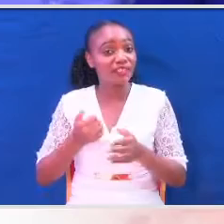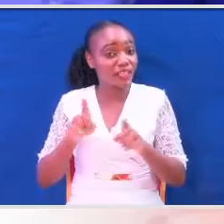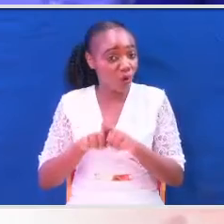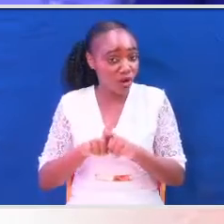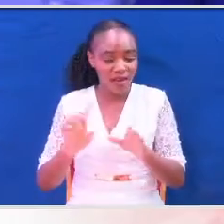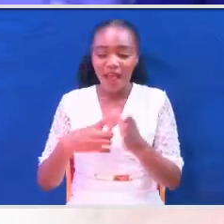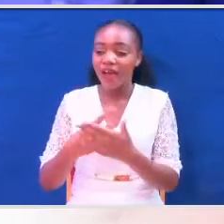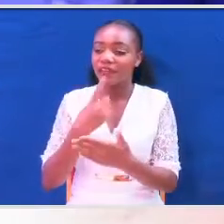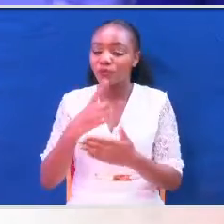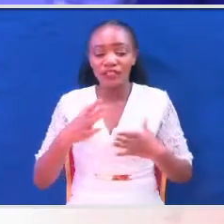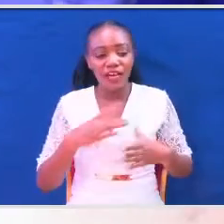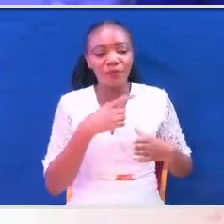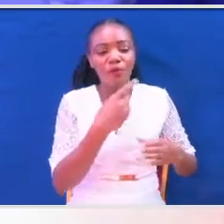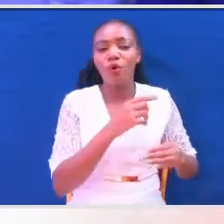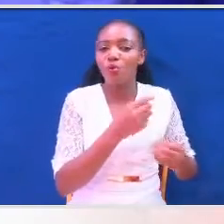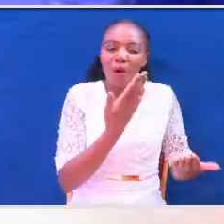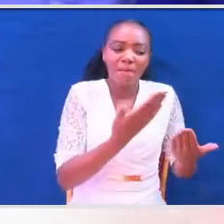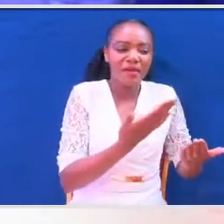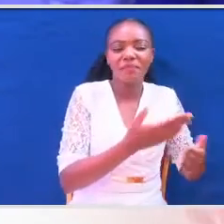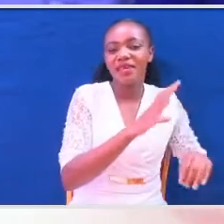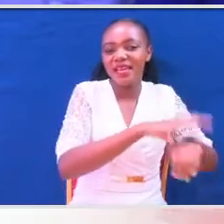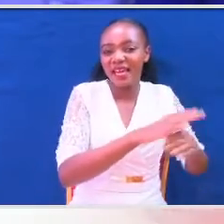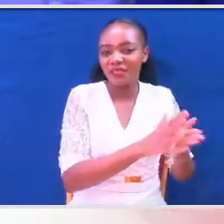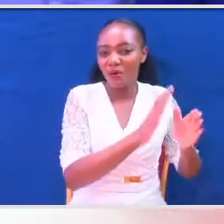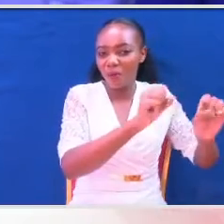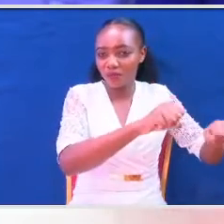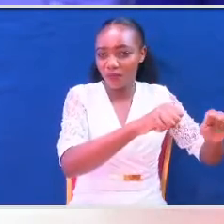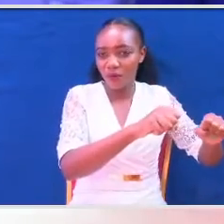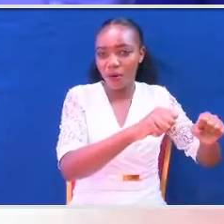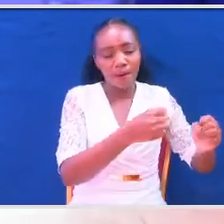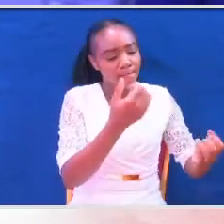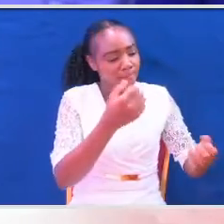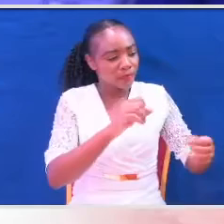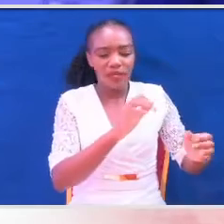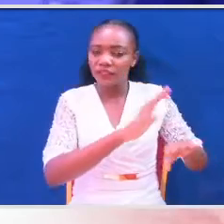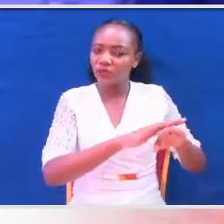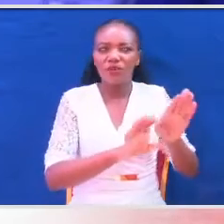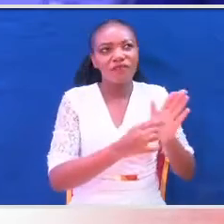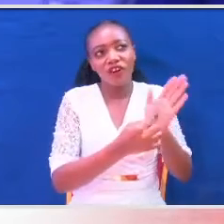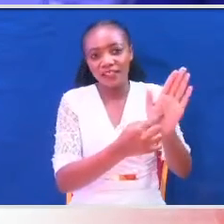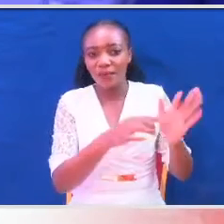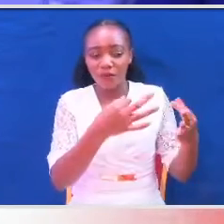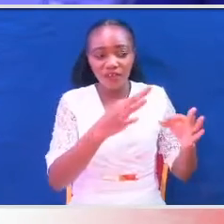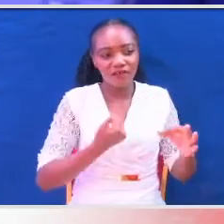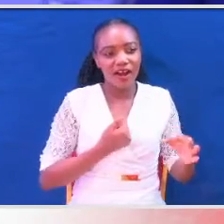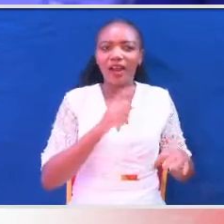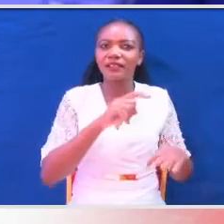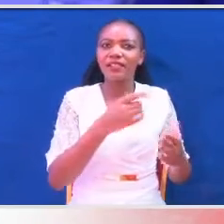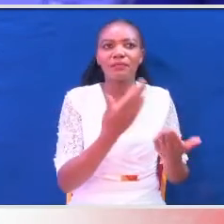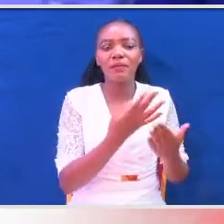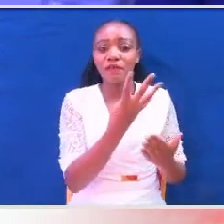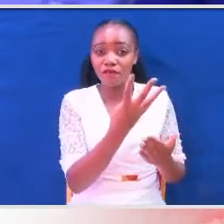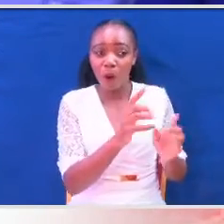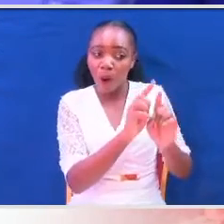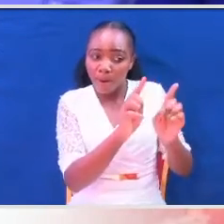told those who can be able to buy more than what they need. For instance, if a girl needs maybe 4 packets